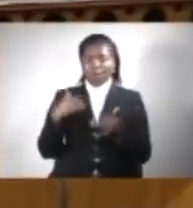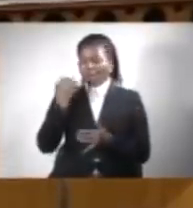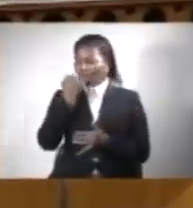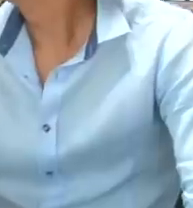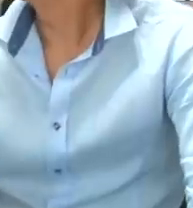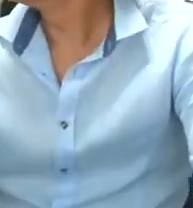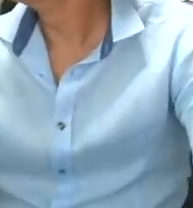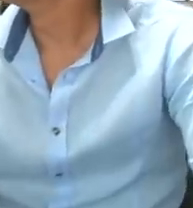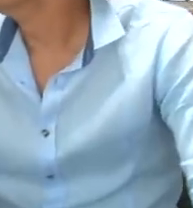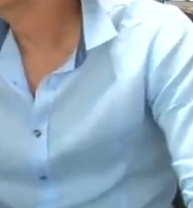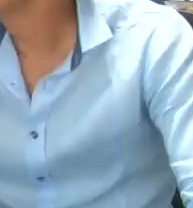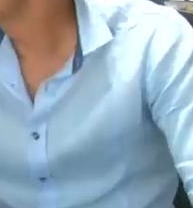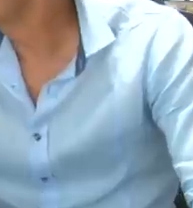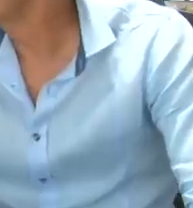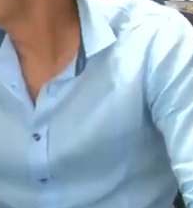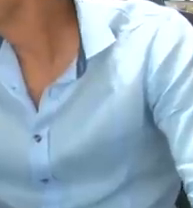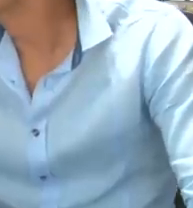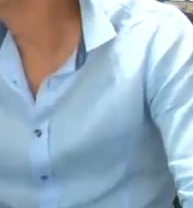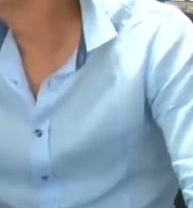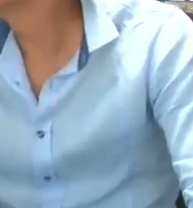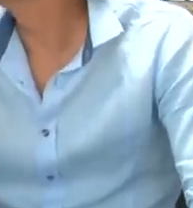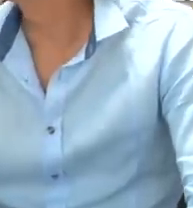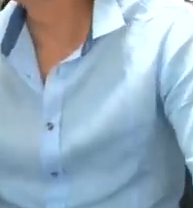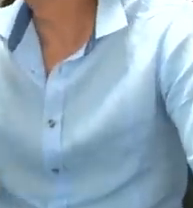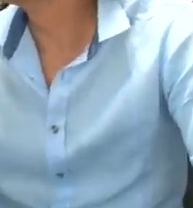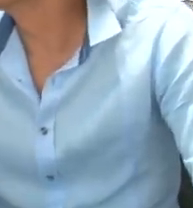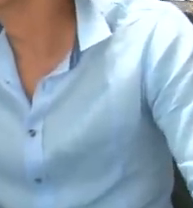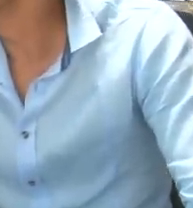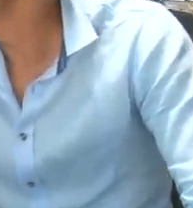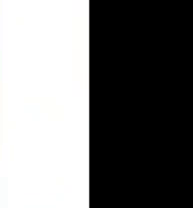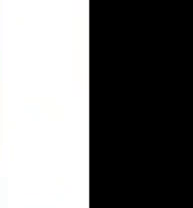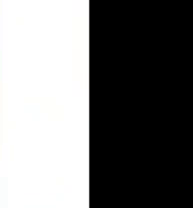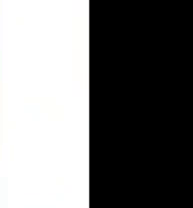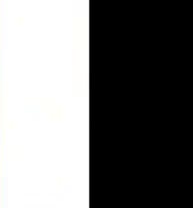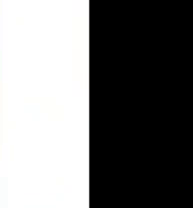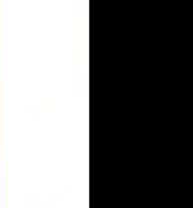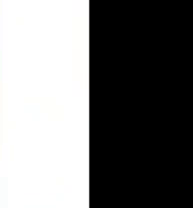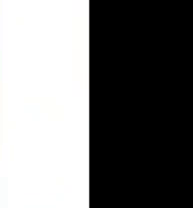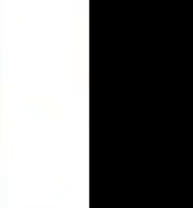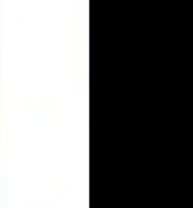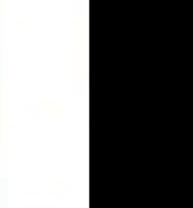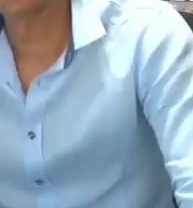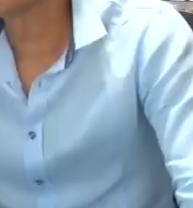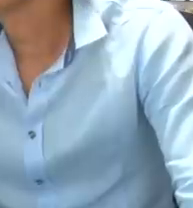apologize. Pimps and hoes, yo. Pickpockets, vagabonds. Guess what Mbucks had for lunch? Well,